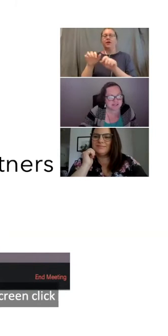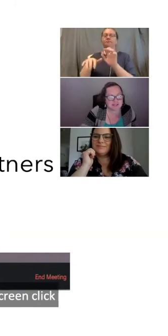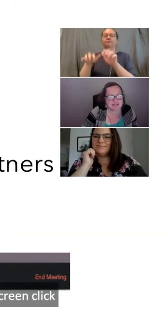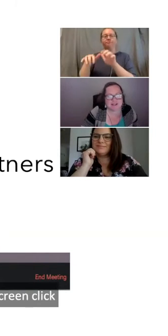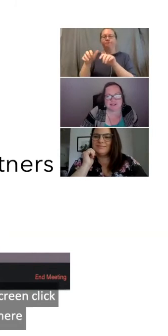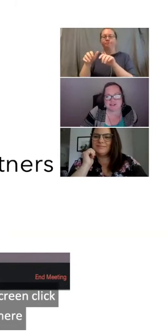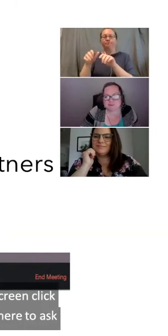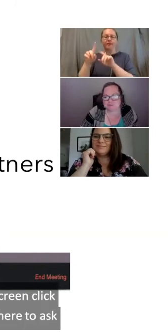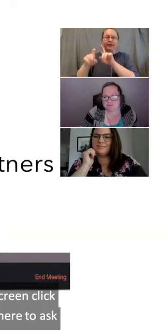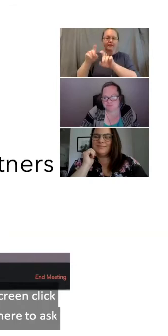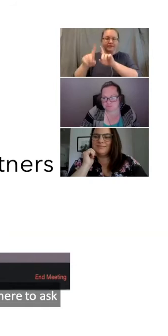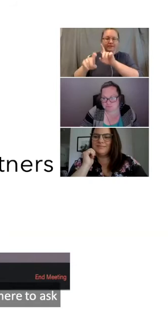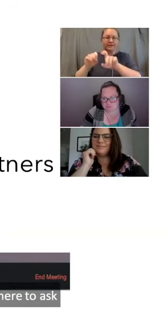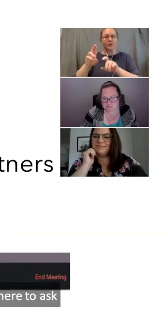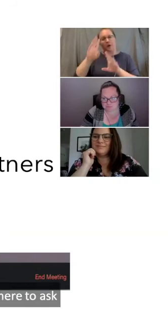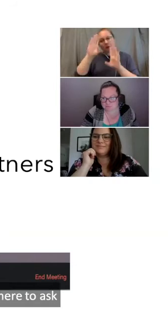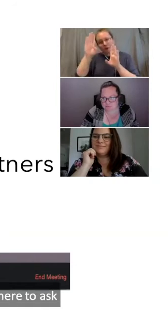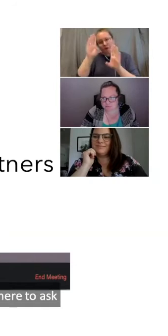questions.